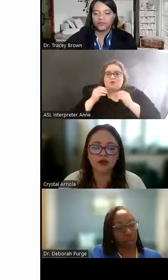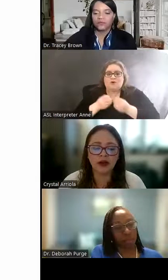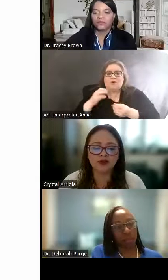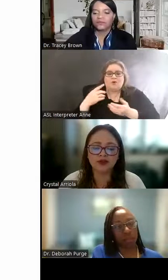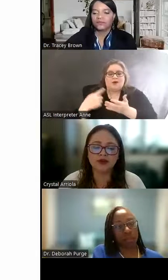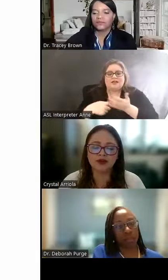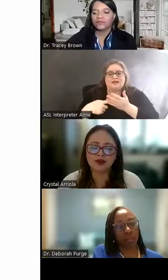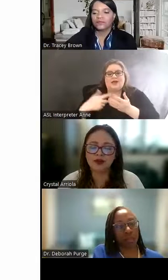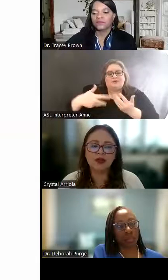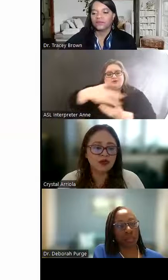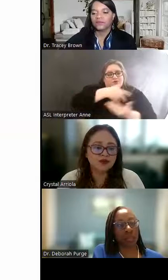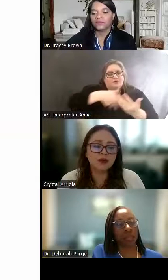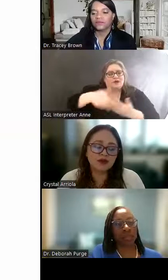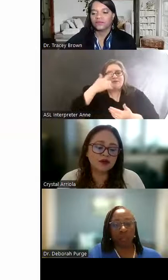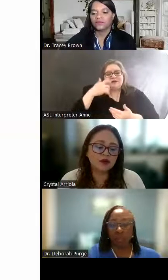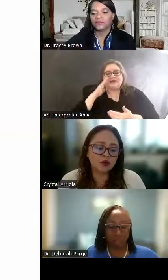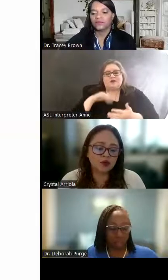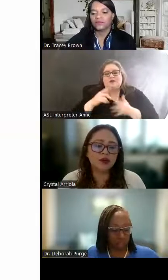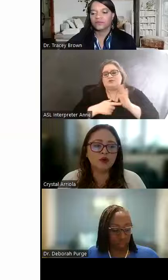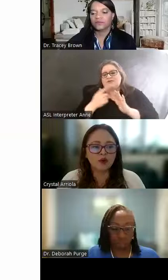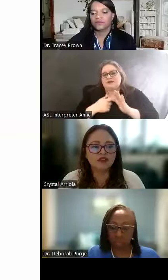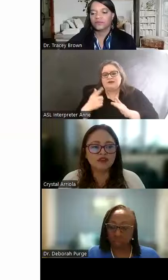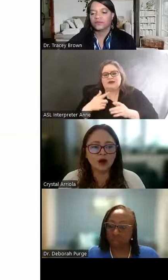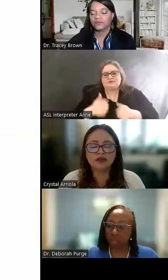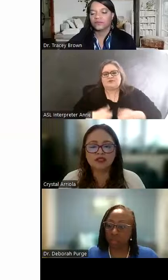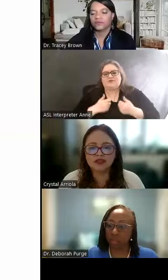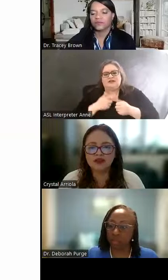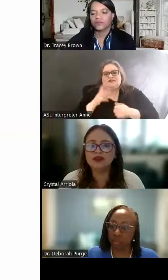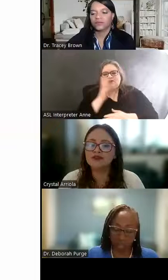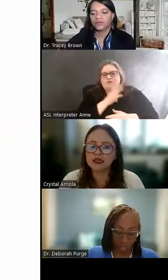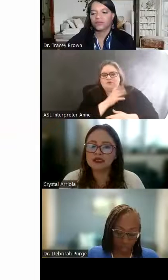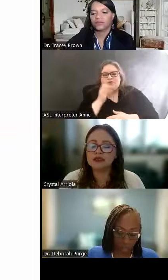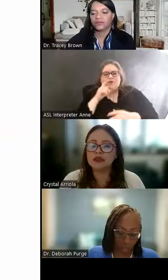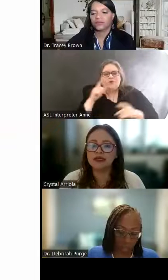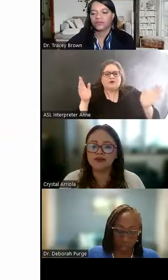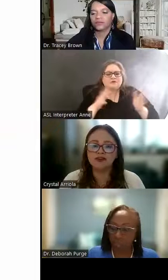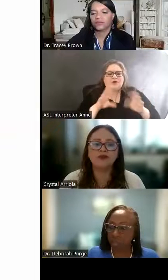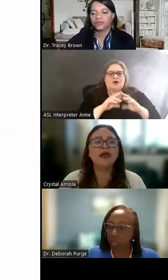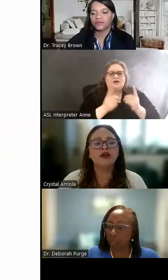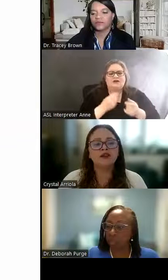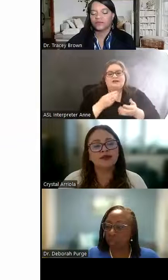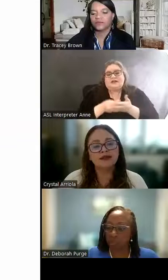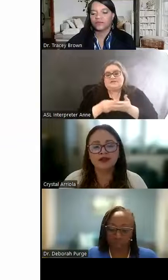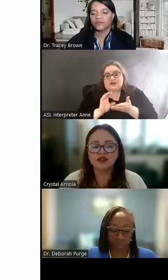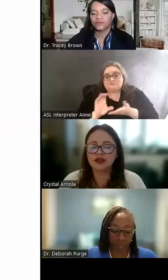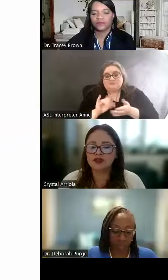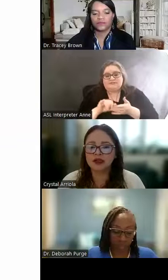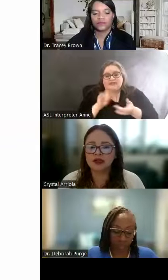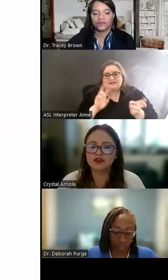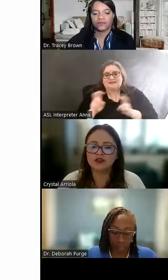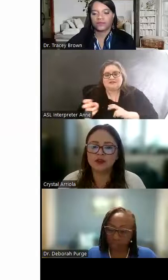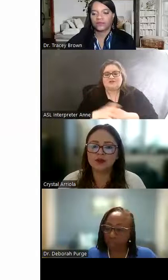collaborators around you, because I know sometimes you're in a rural or smaller district and funding can be an issue. So it's leveraging